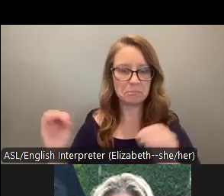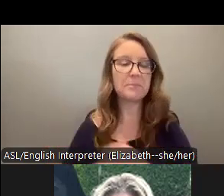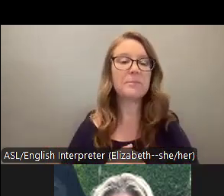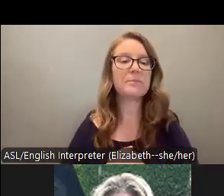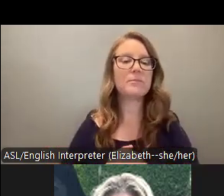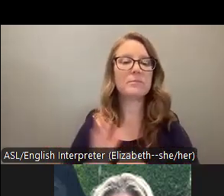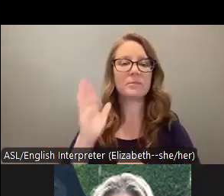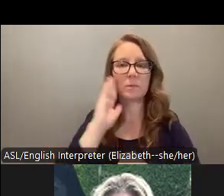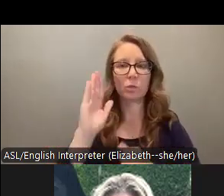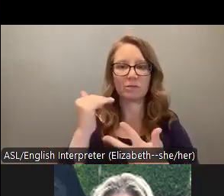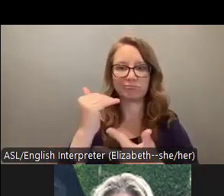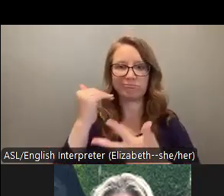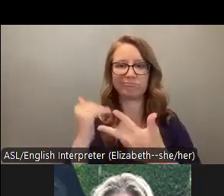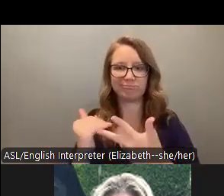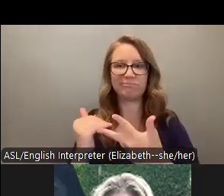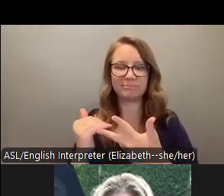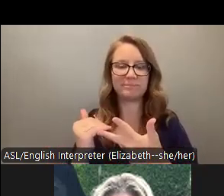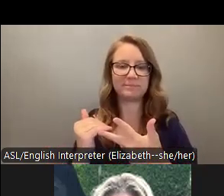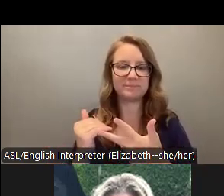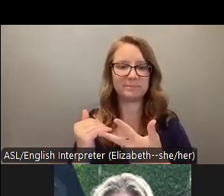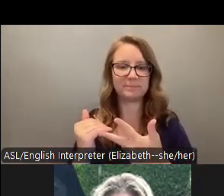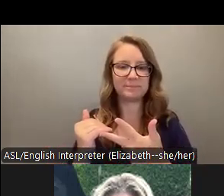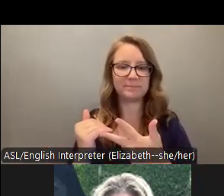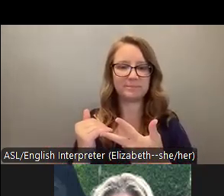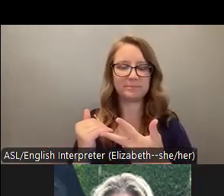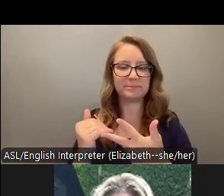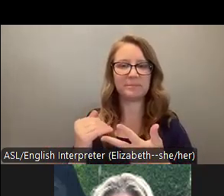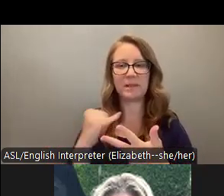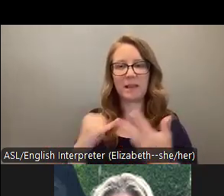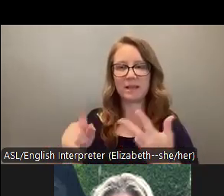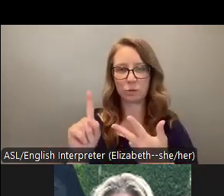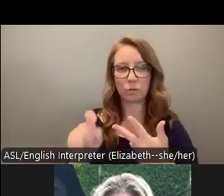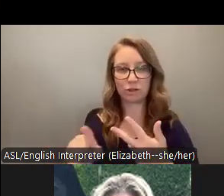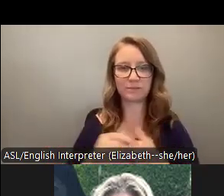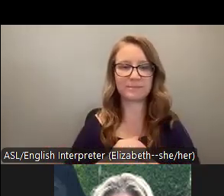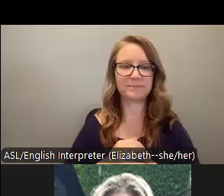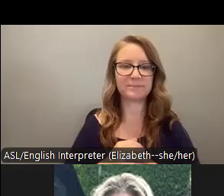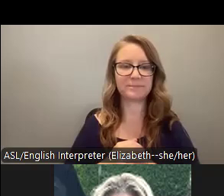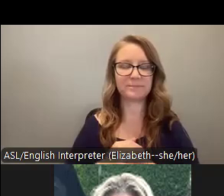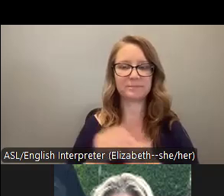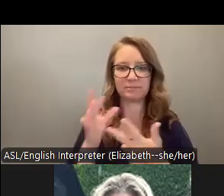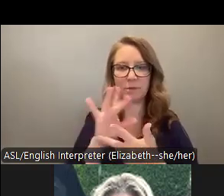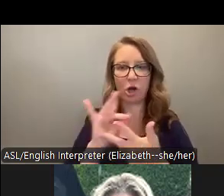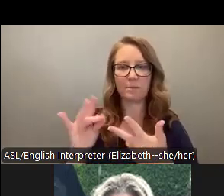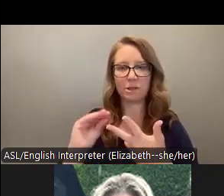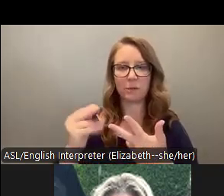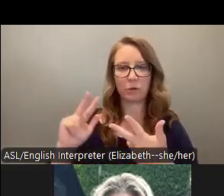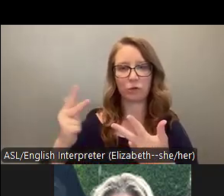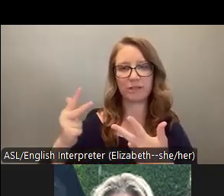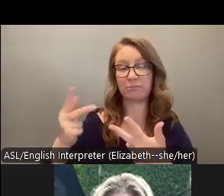can go ahead and go to our last intake question, which would be for option three. So next slide,